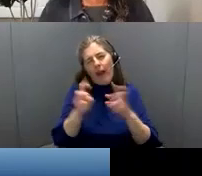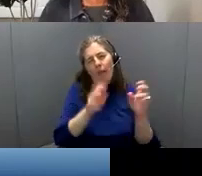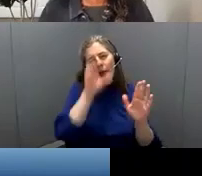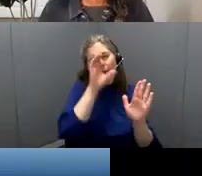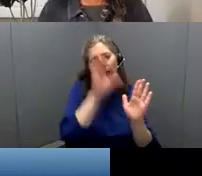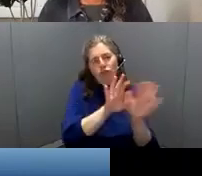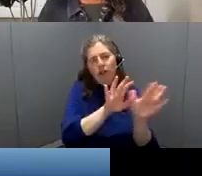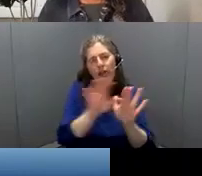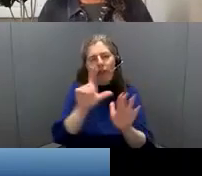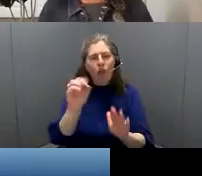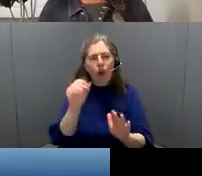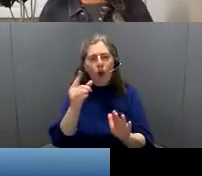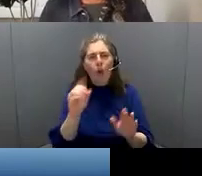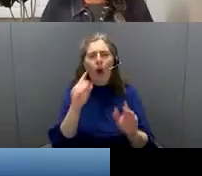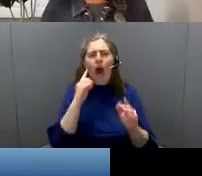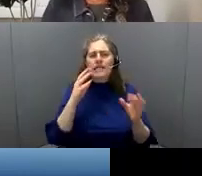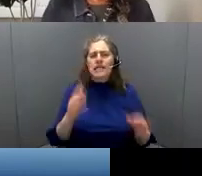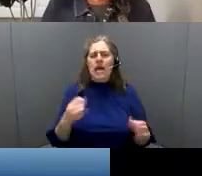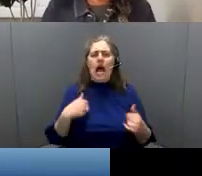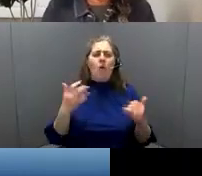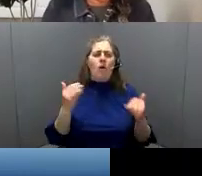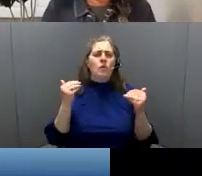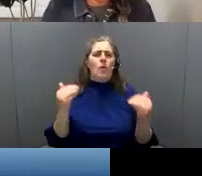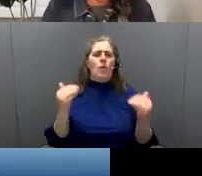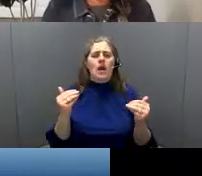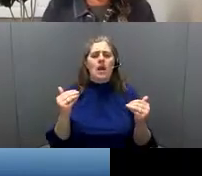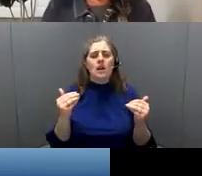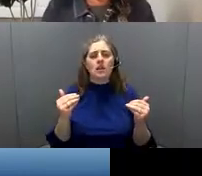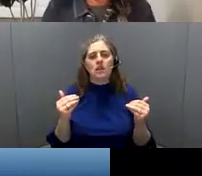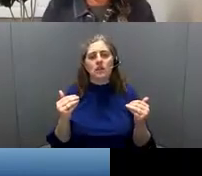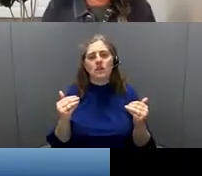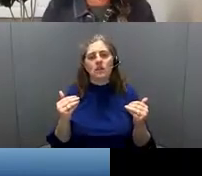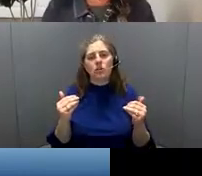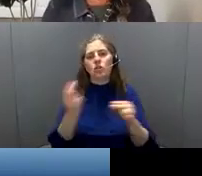you decide that you want to put in your